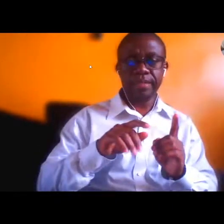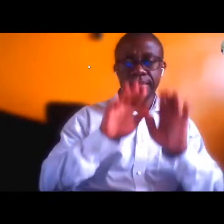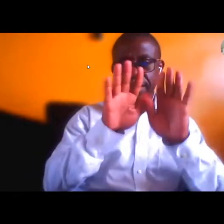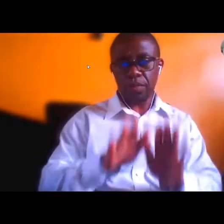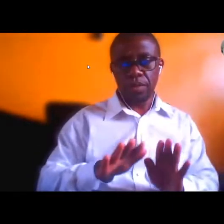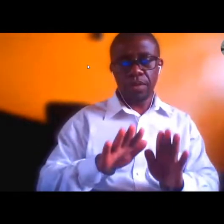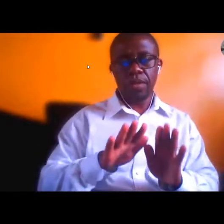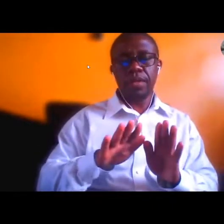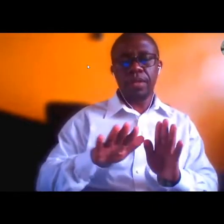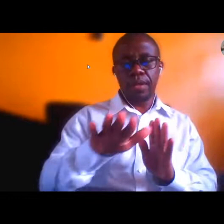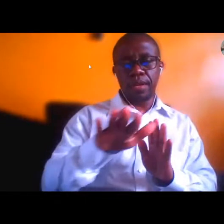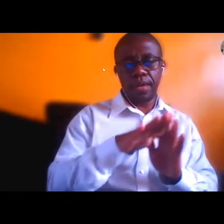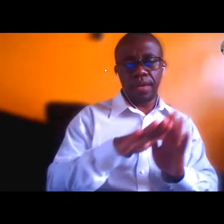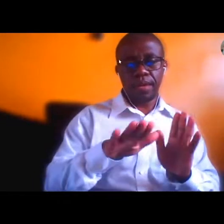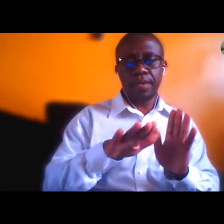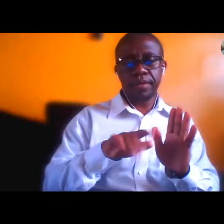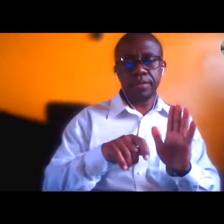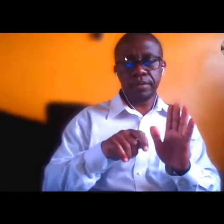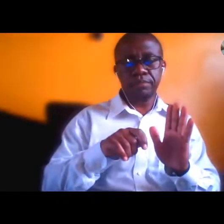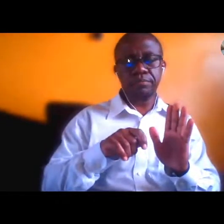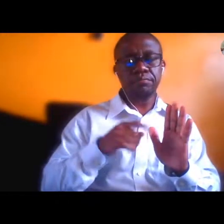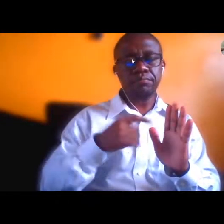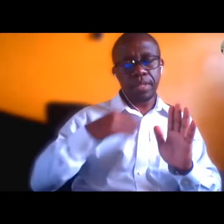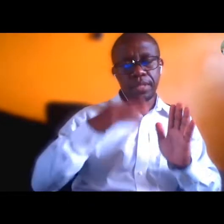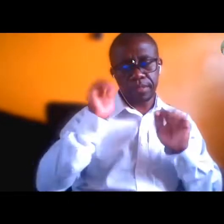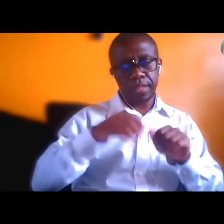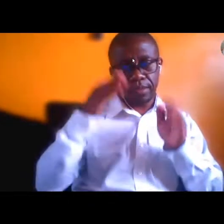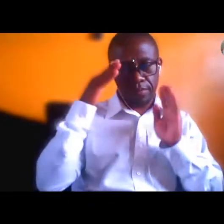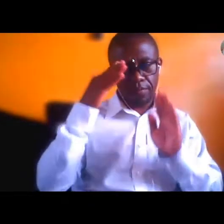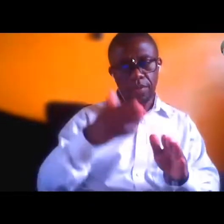key focus areas. Next slide.